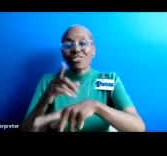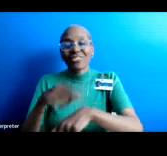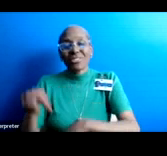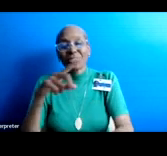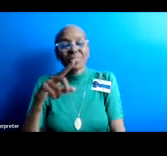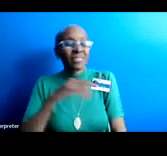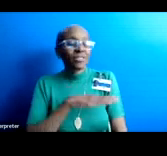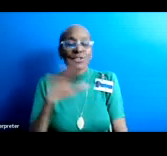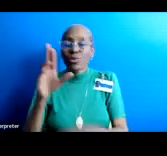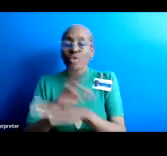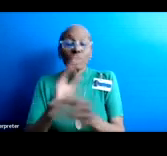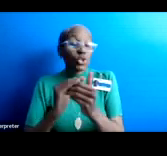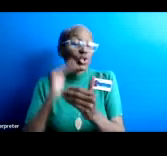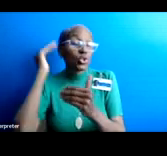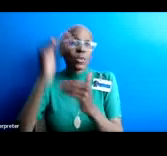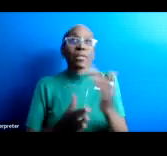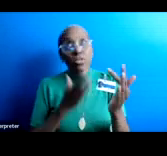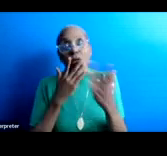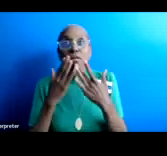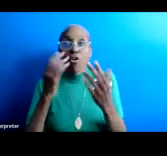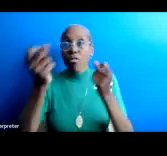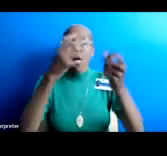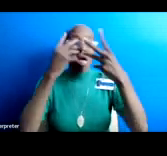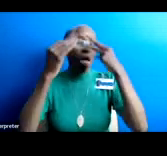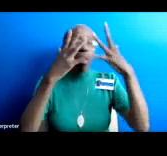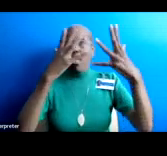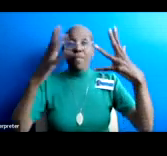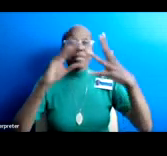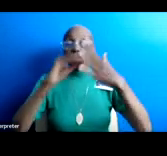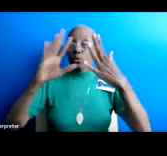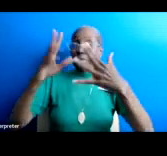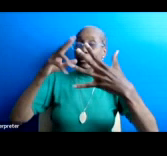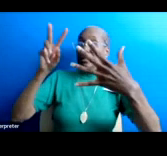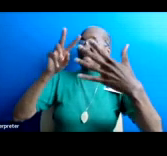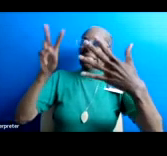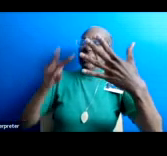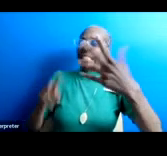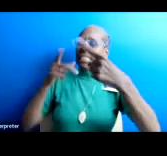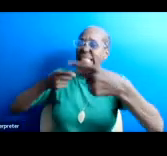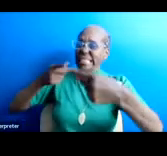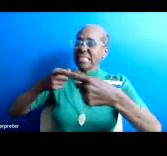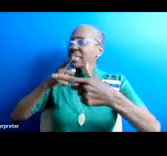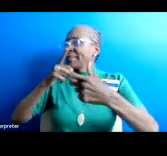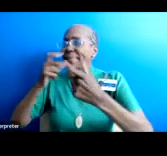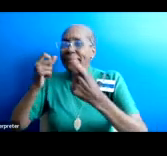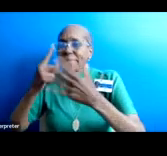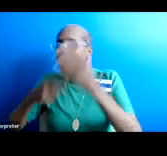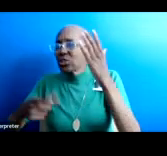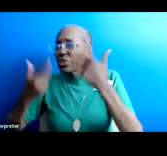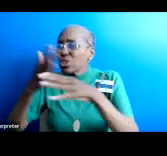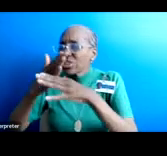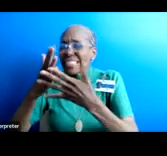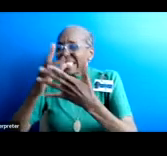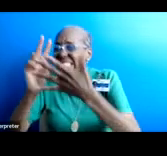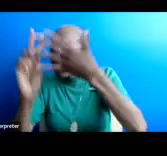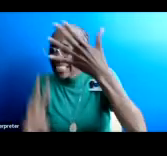to not use so much color that it gets in the way of the students being able to see or comprehend what you're trying to share with